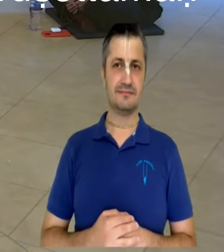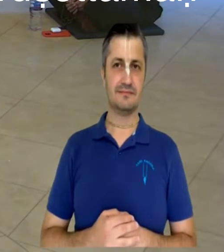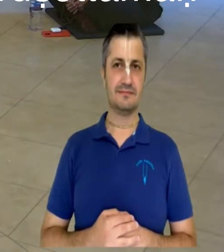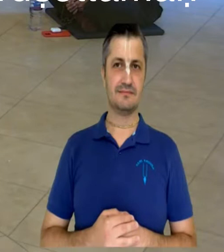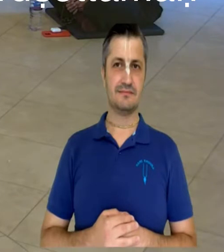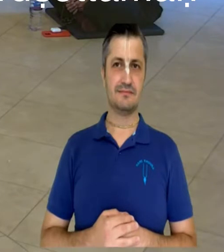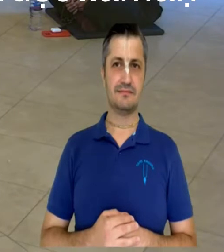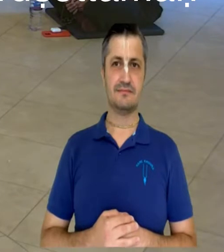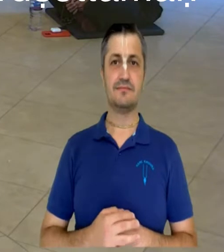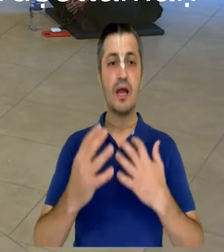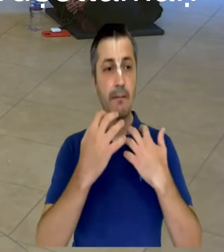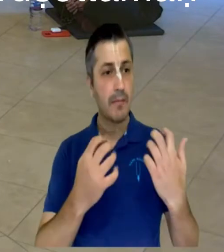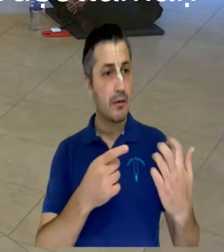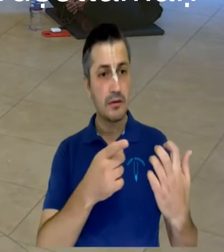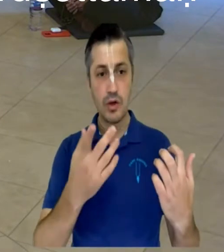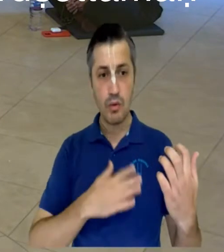Would you like to chant?